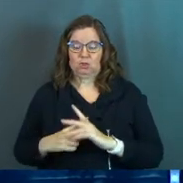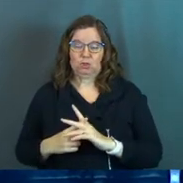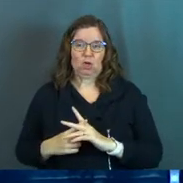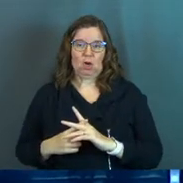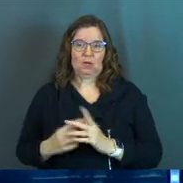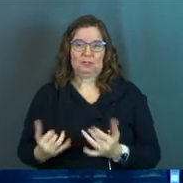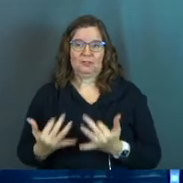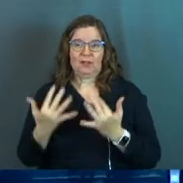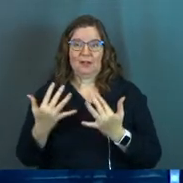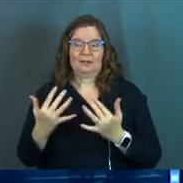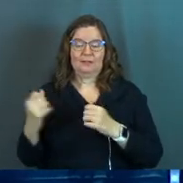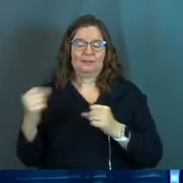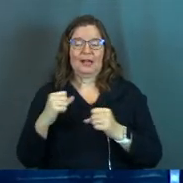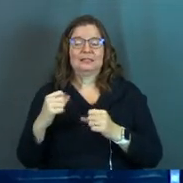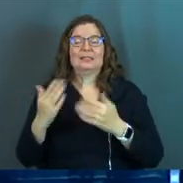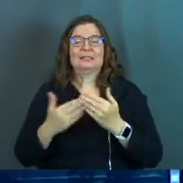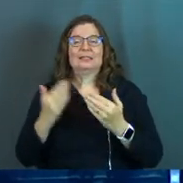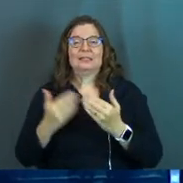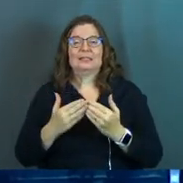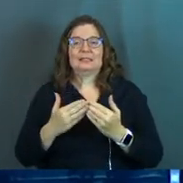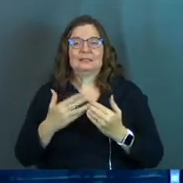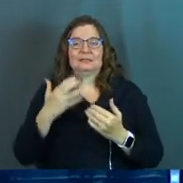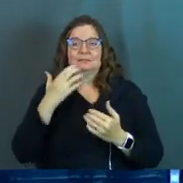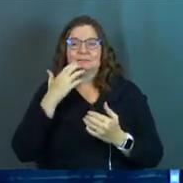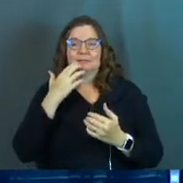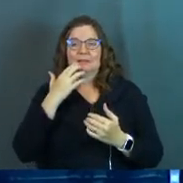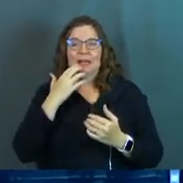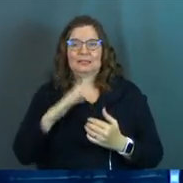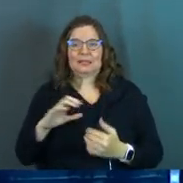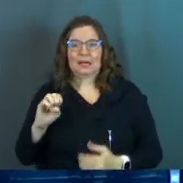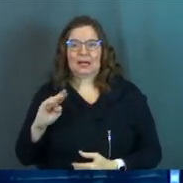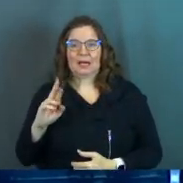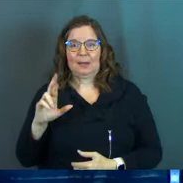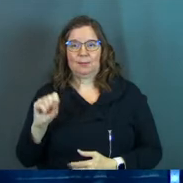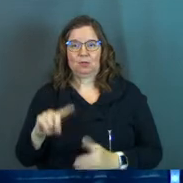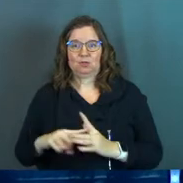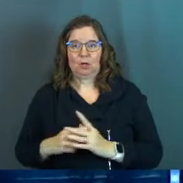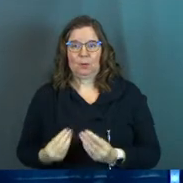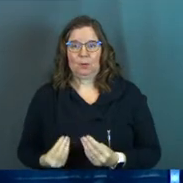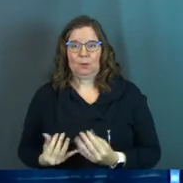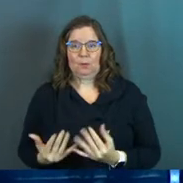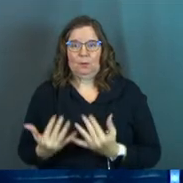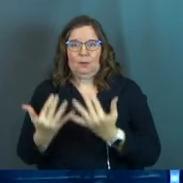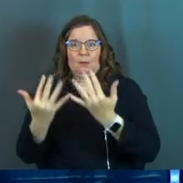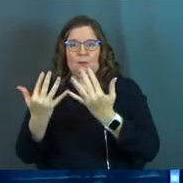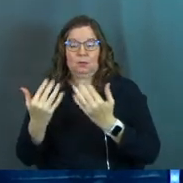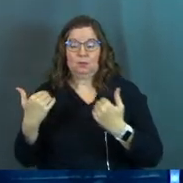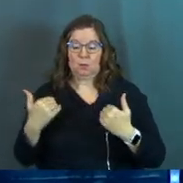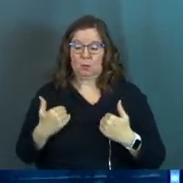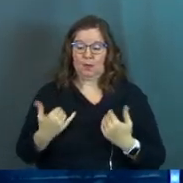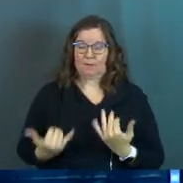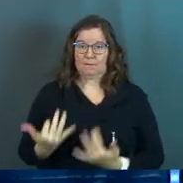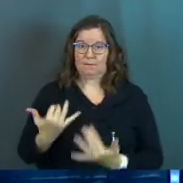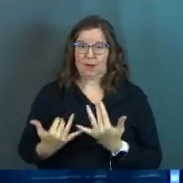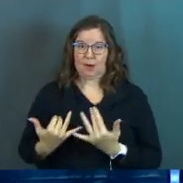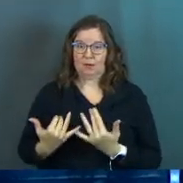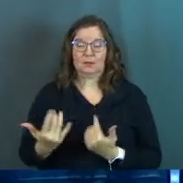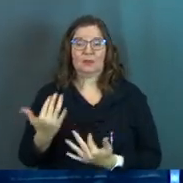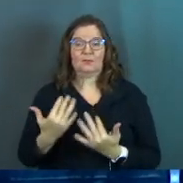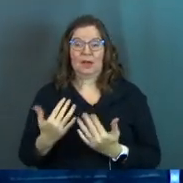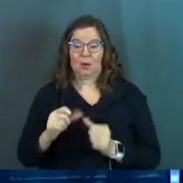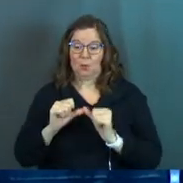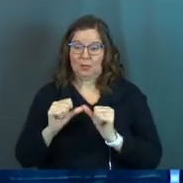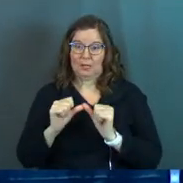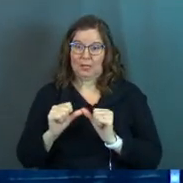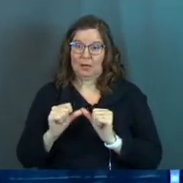hot embers light charcoal or fire lights wood. You see the illustration here? You've got a fire, and the fire